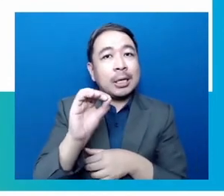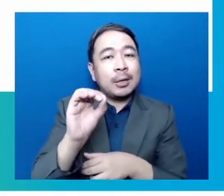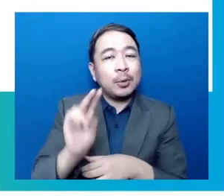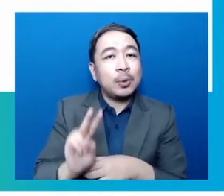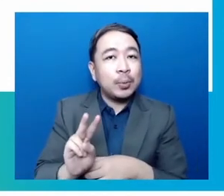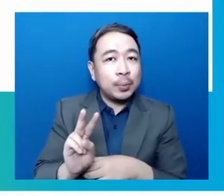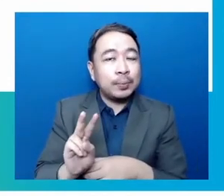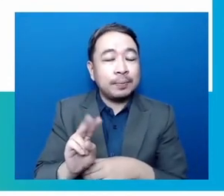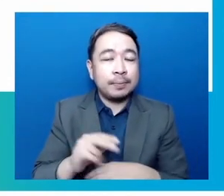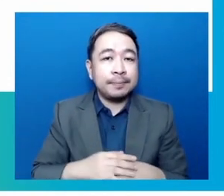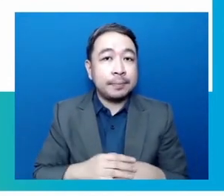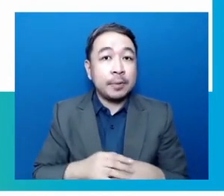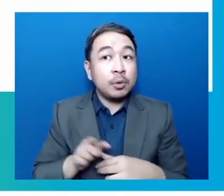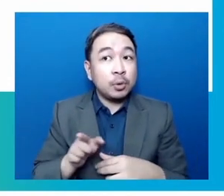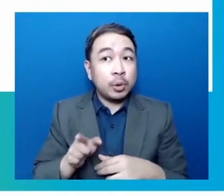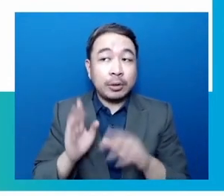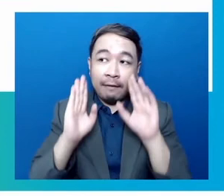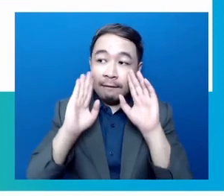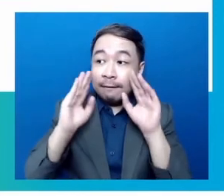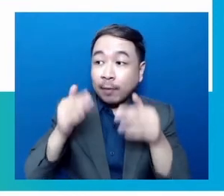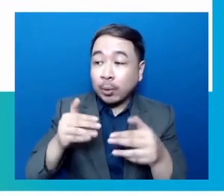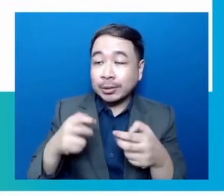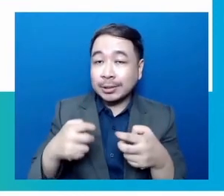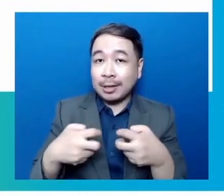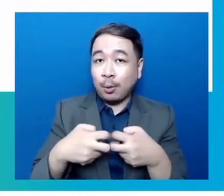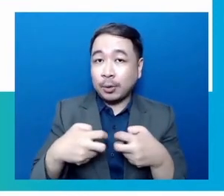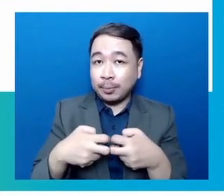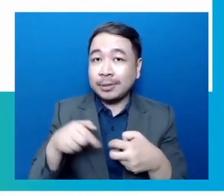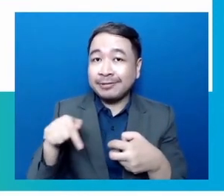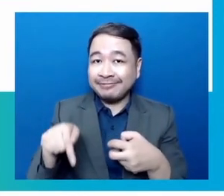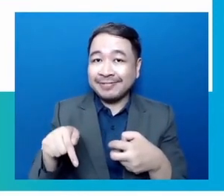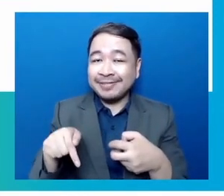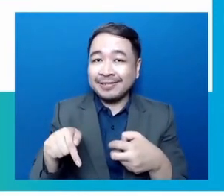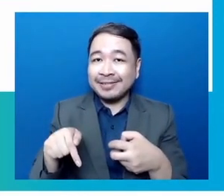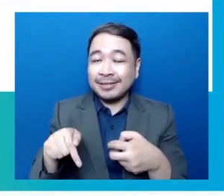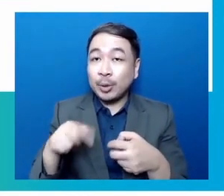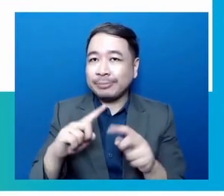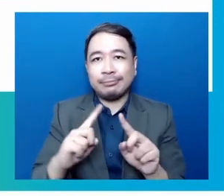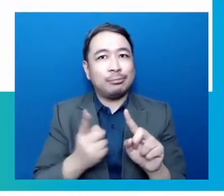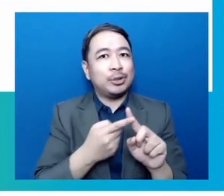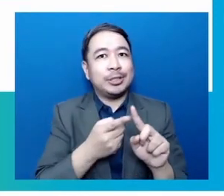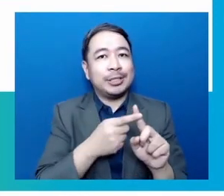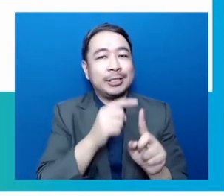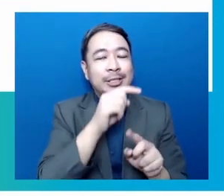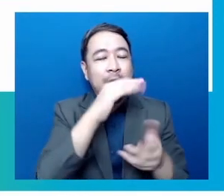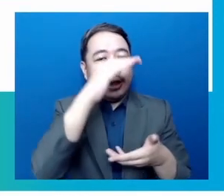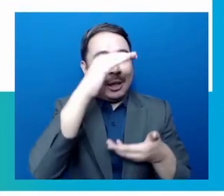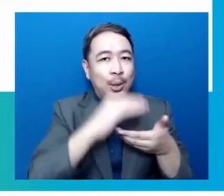on the energy issue, because the low carbon economy is heavily on the energy